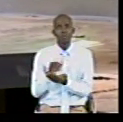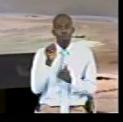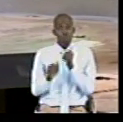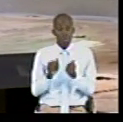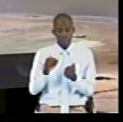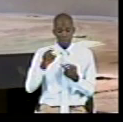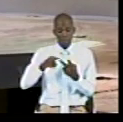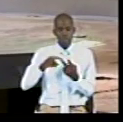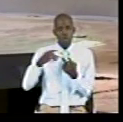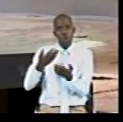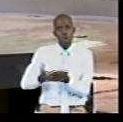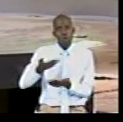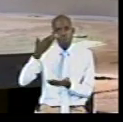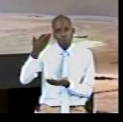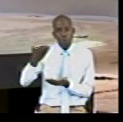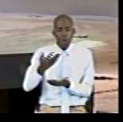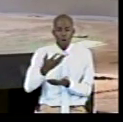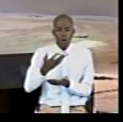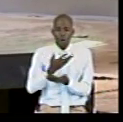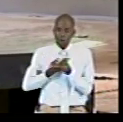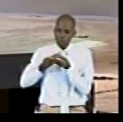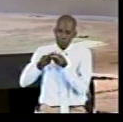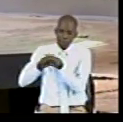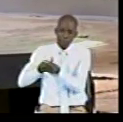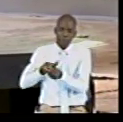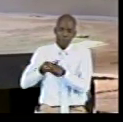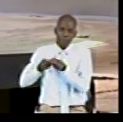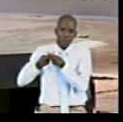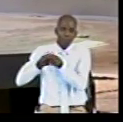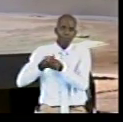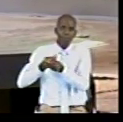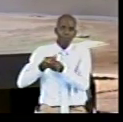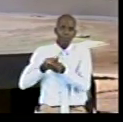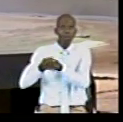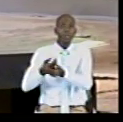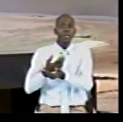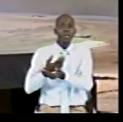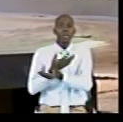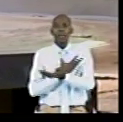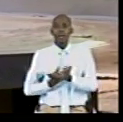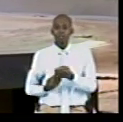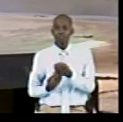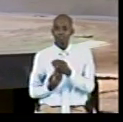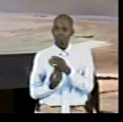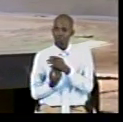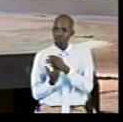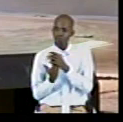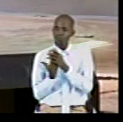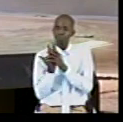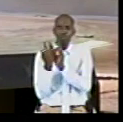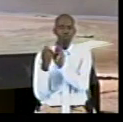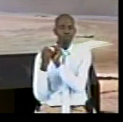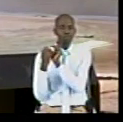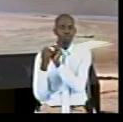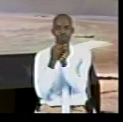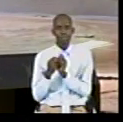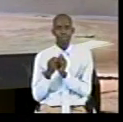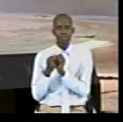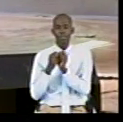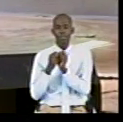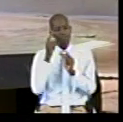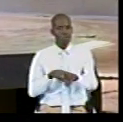and nourished up, and it grew together with him and with his